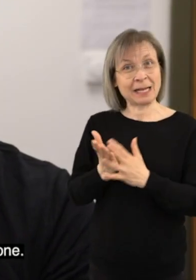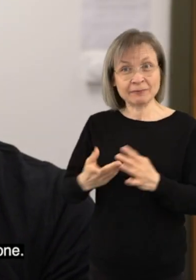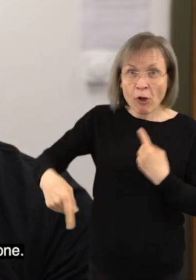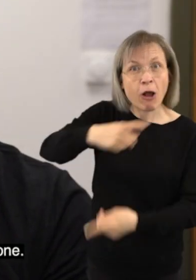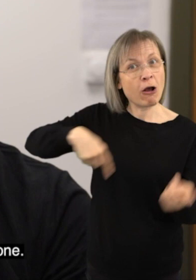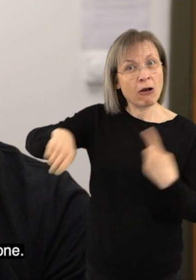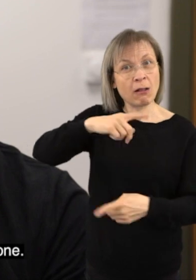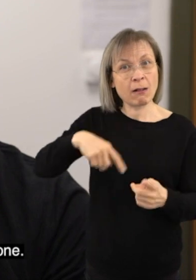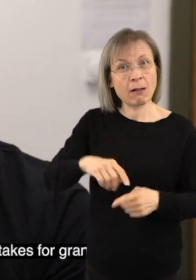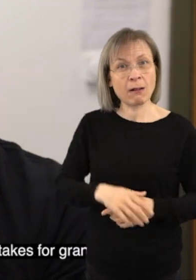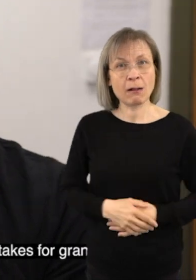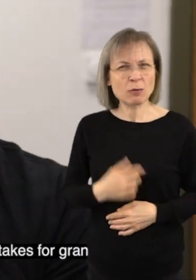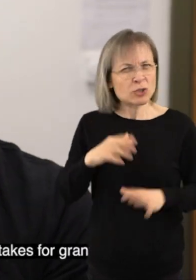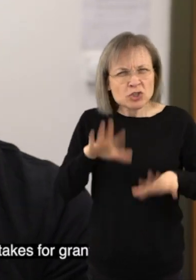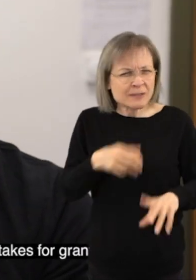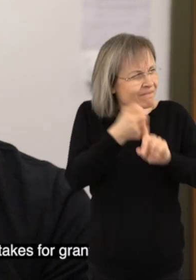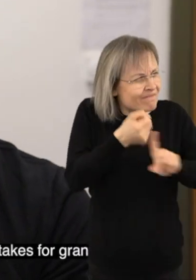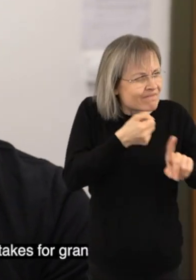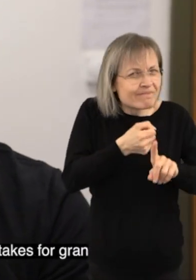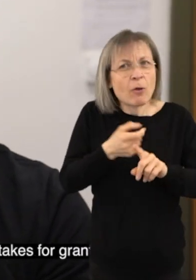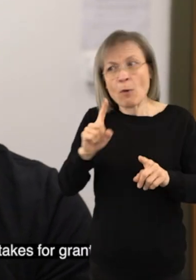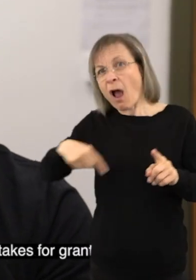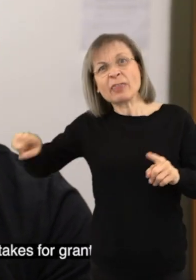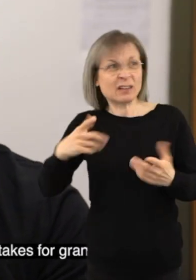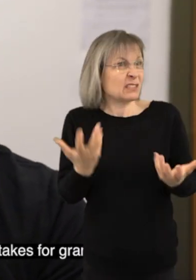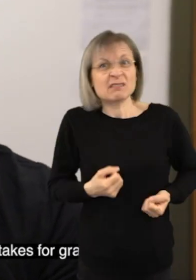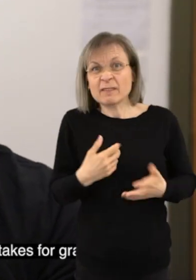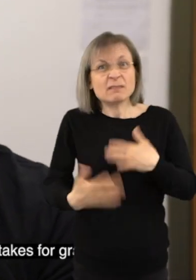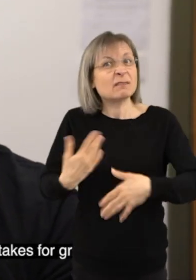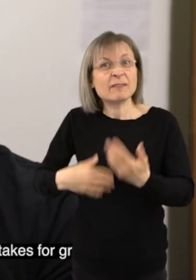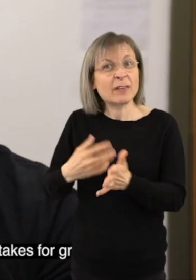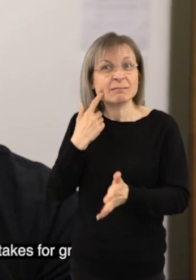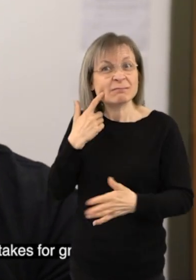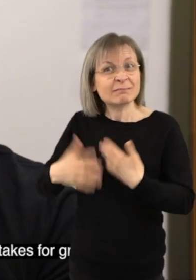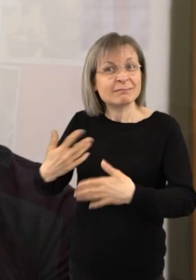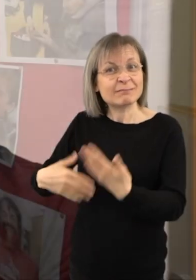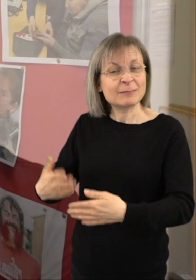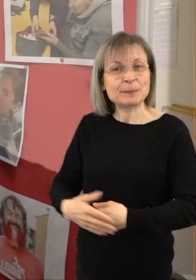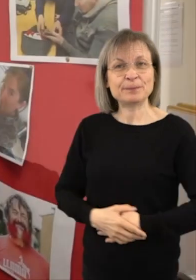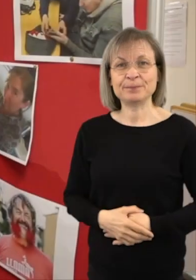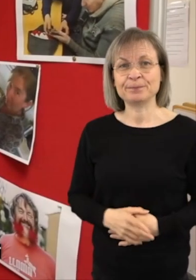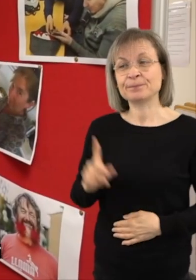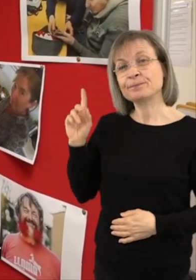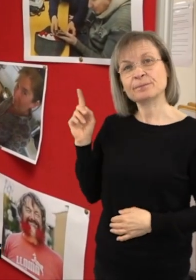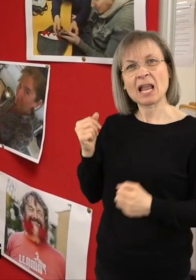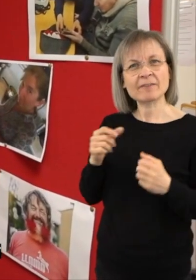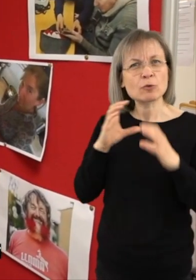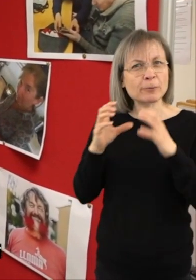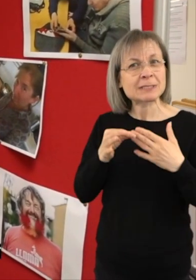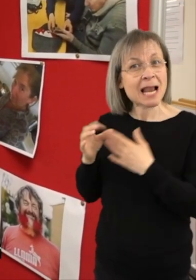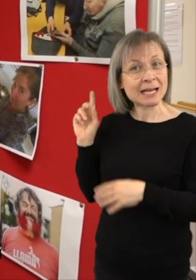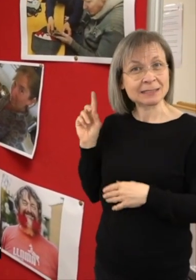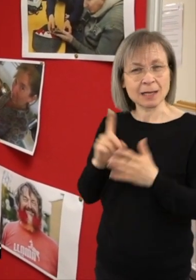fully accessible for everyone. We shouldn't have to fight just for what everybody else takes for granted. With a